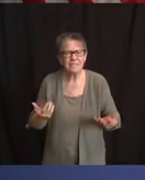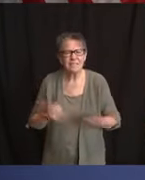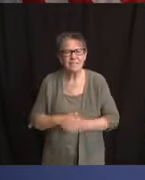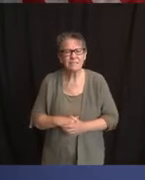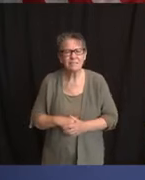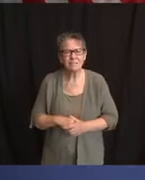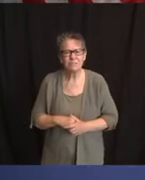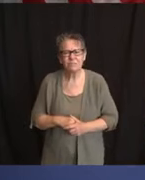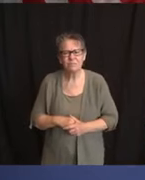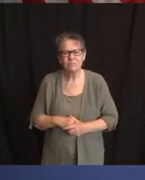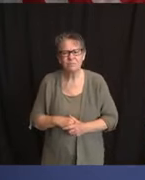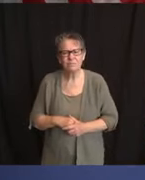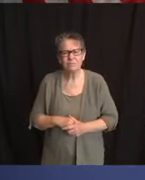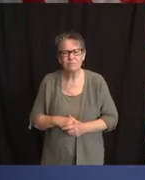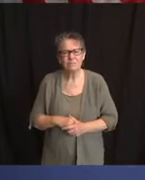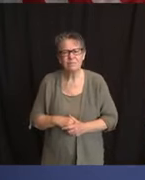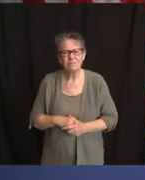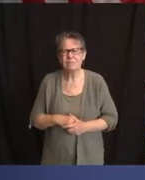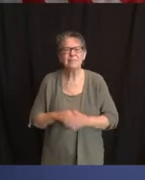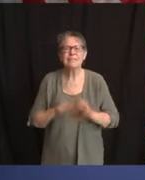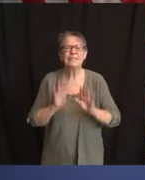yet.